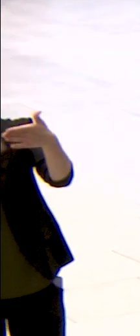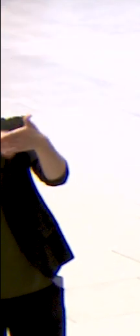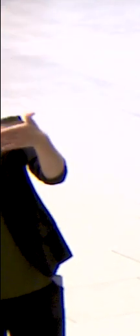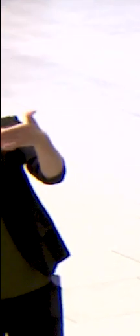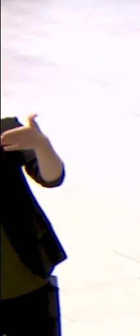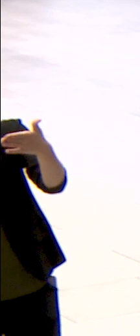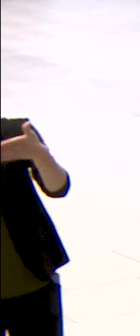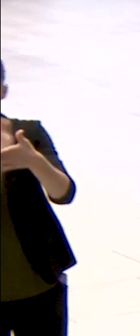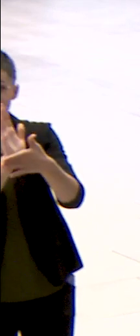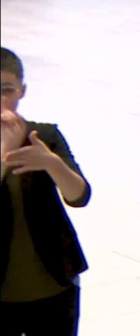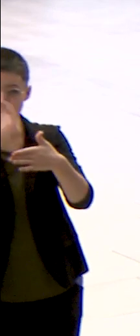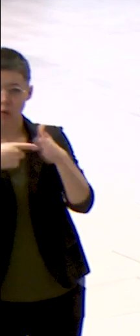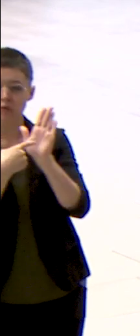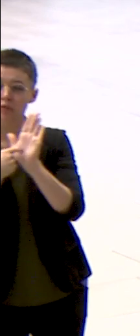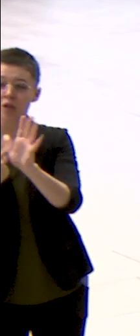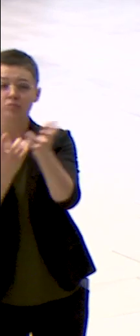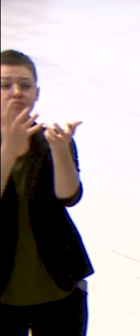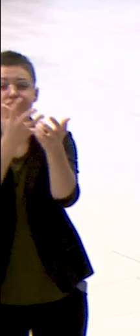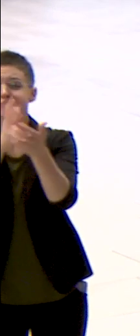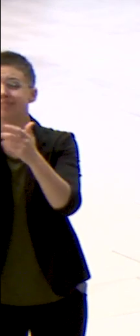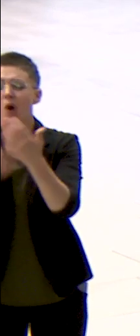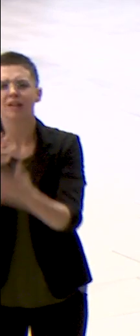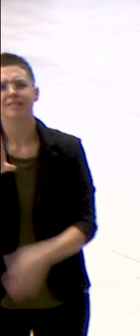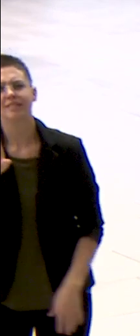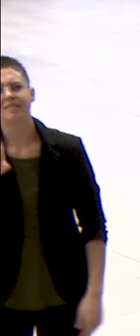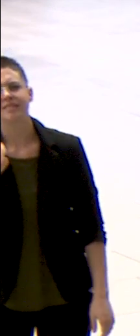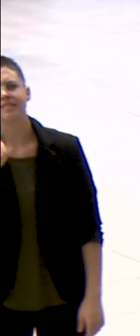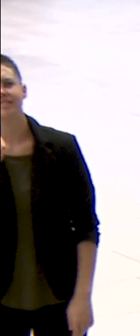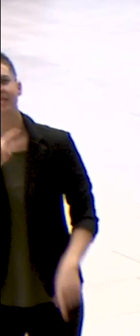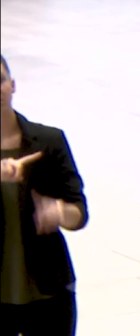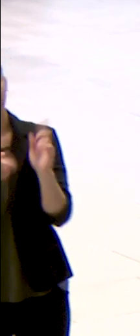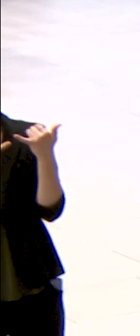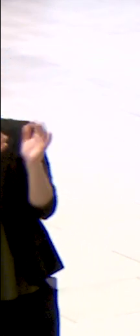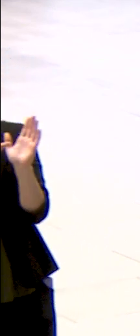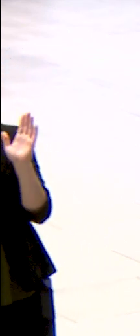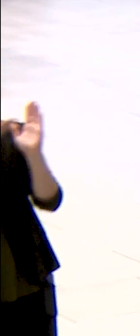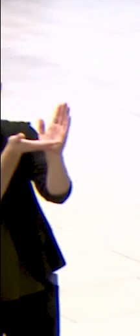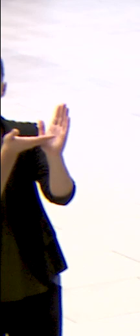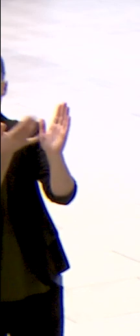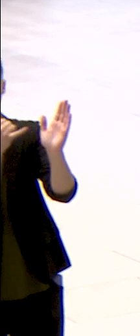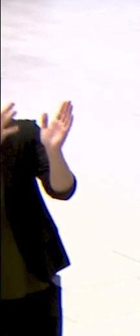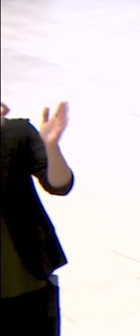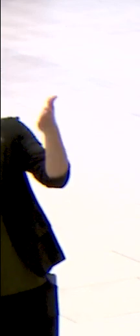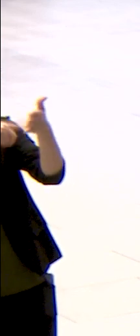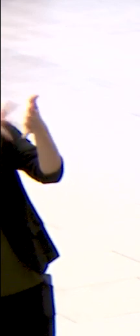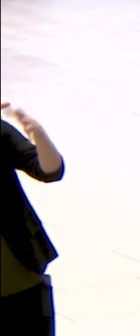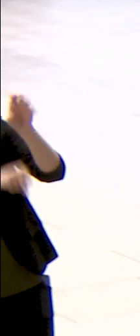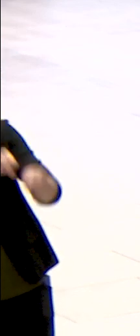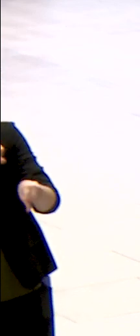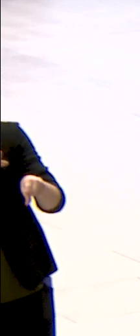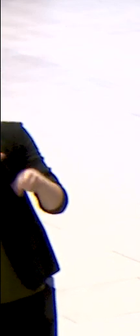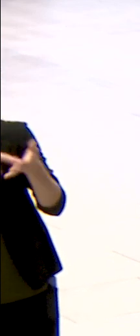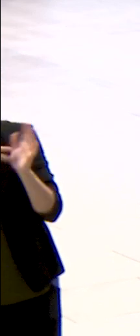to be everything to everyone. And if we don't support the few things that are getting green lit, there will be no more. Like, if we just tear ourselves down